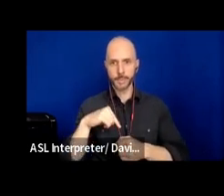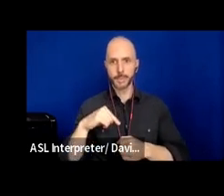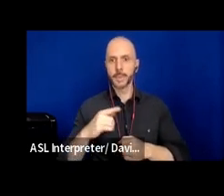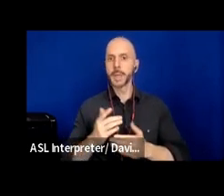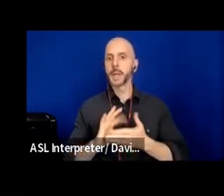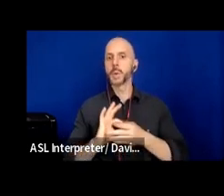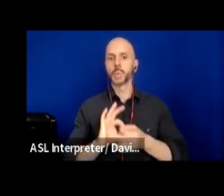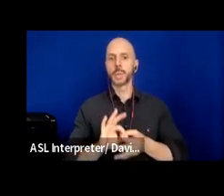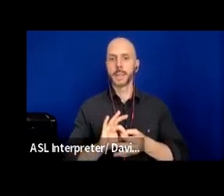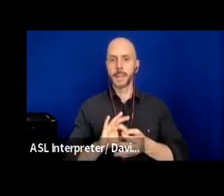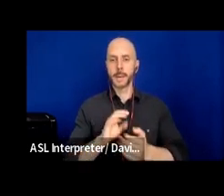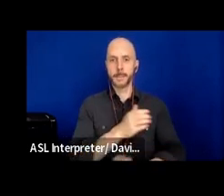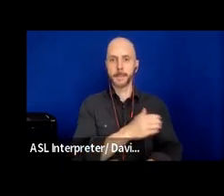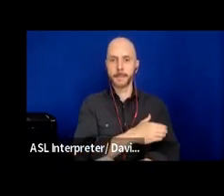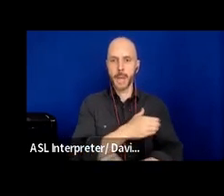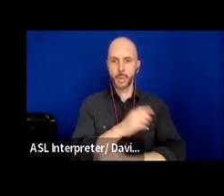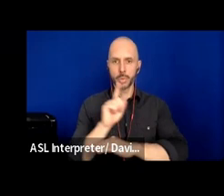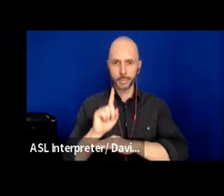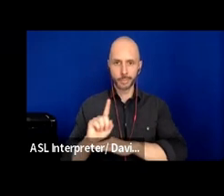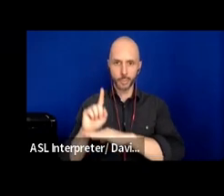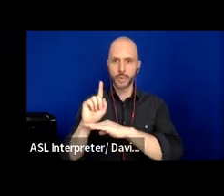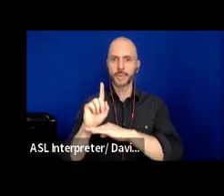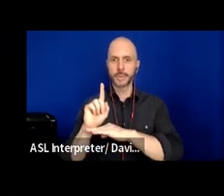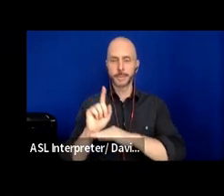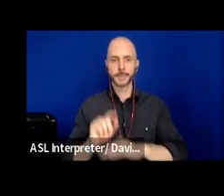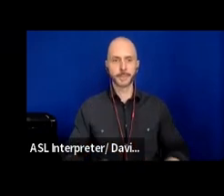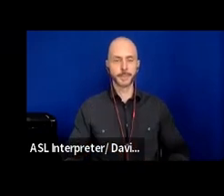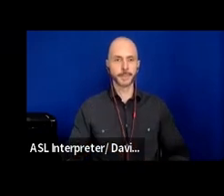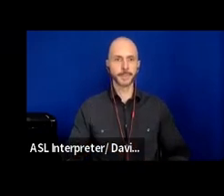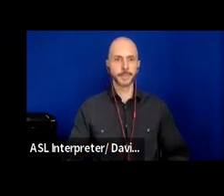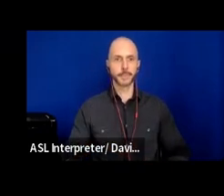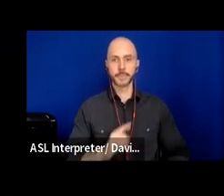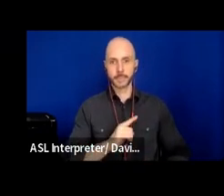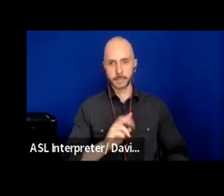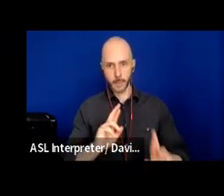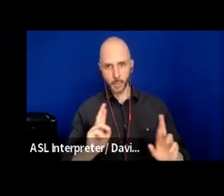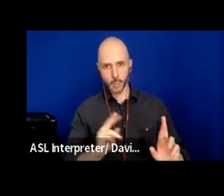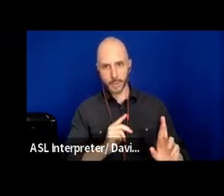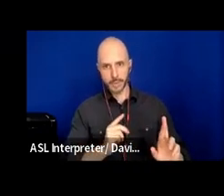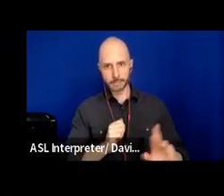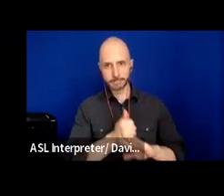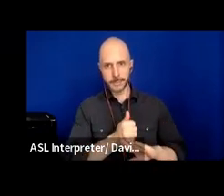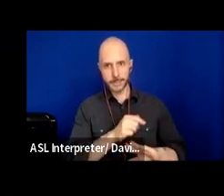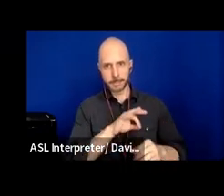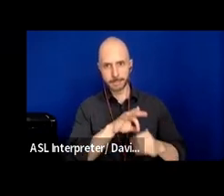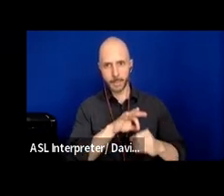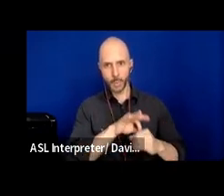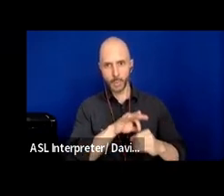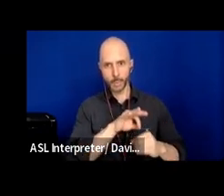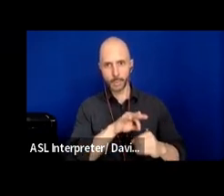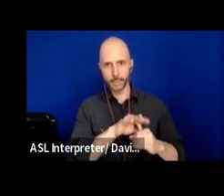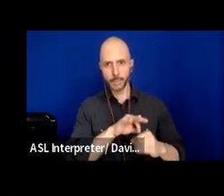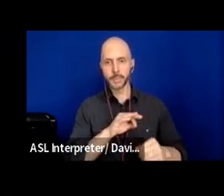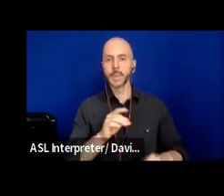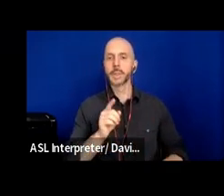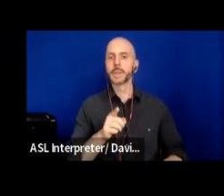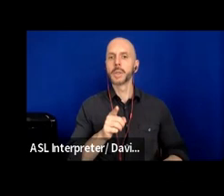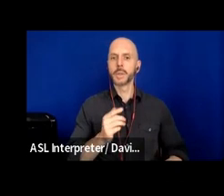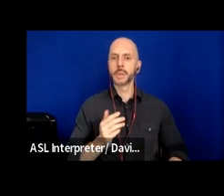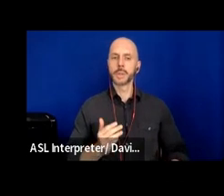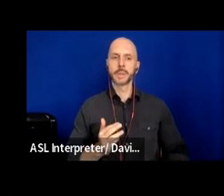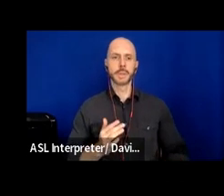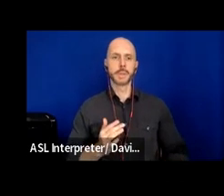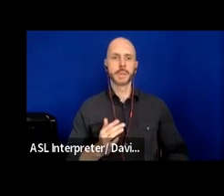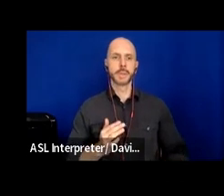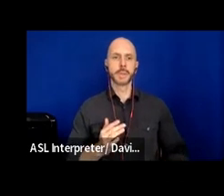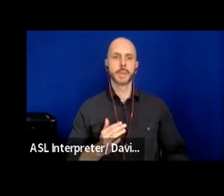privilege. And so, and again, Ilona, if you're ready again. So with this one, you had the abbreviated knapsack